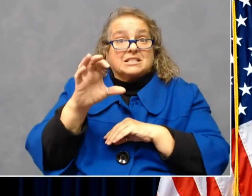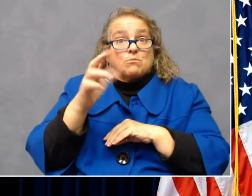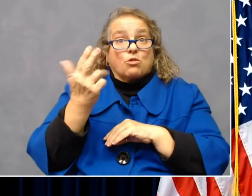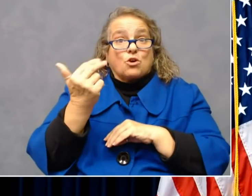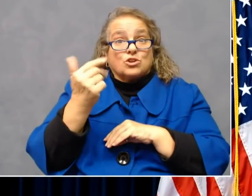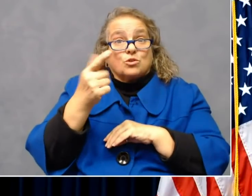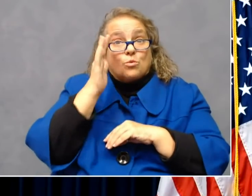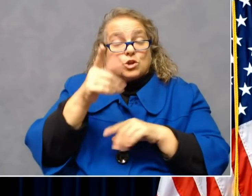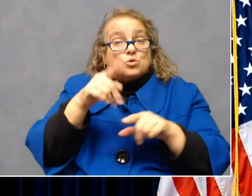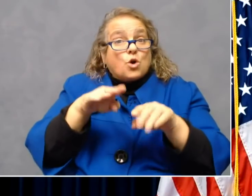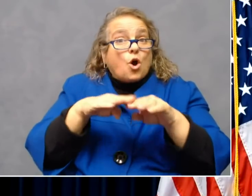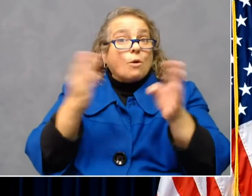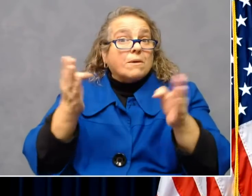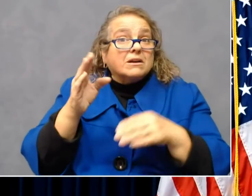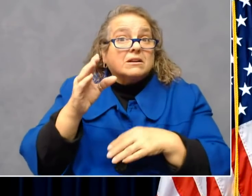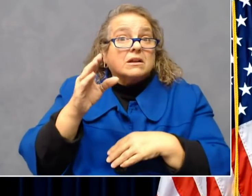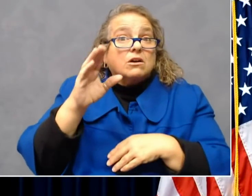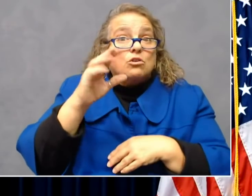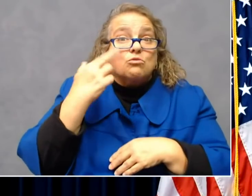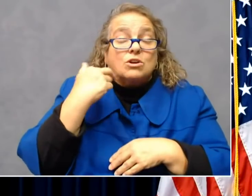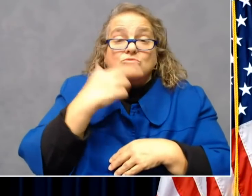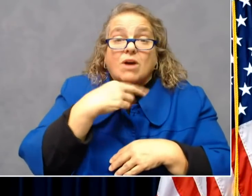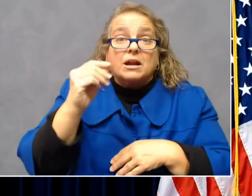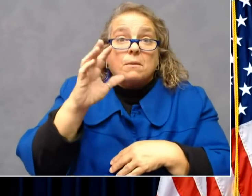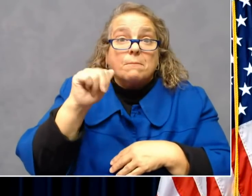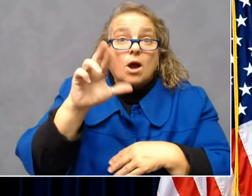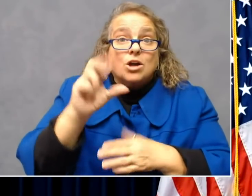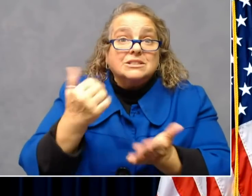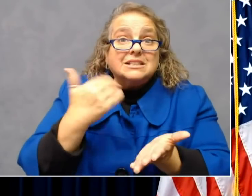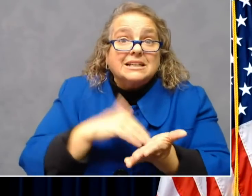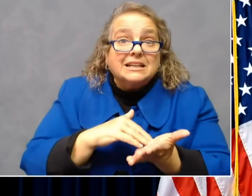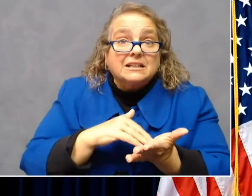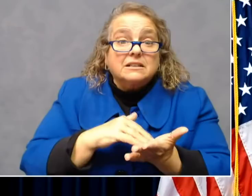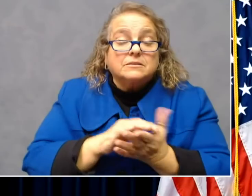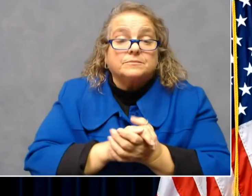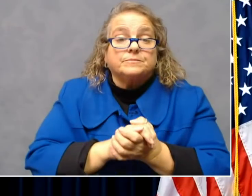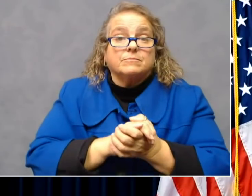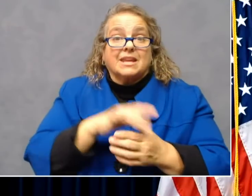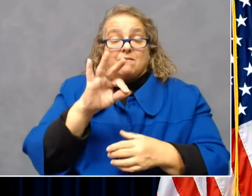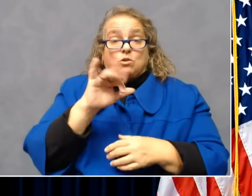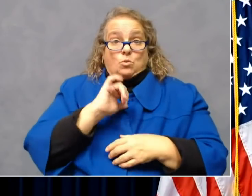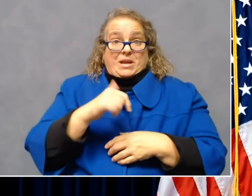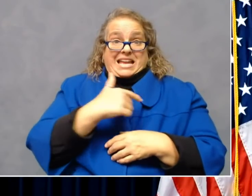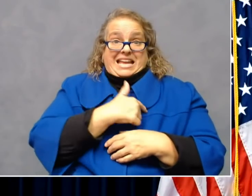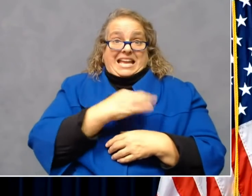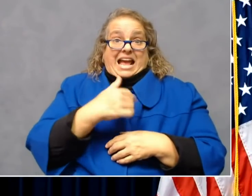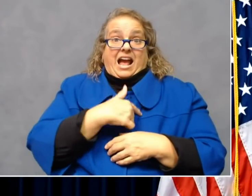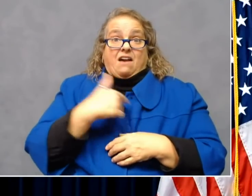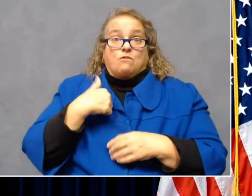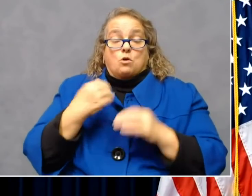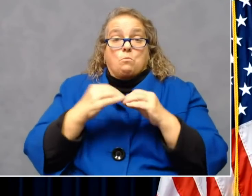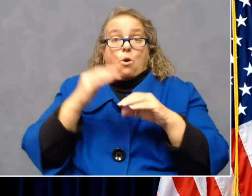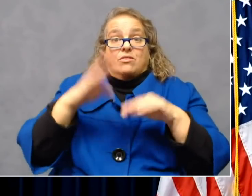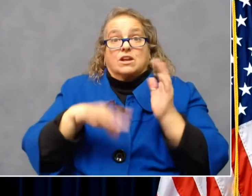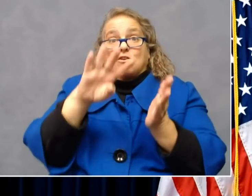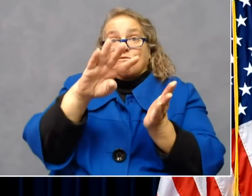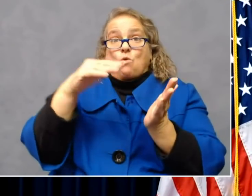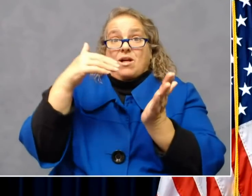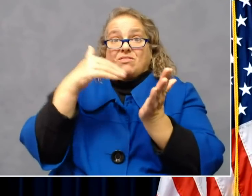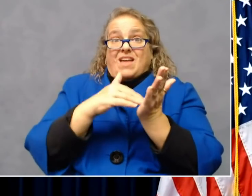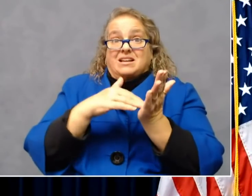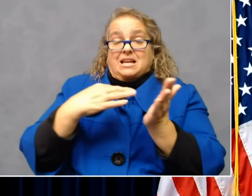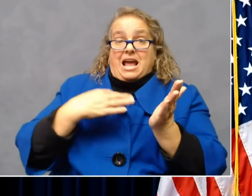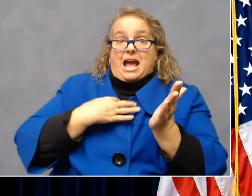If there are more than 4,000 applicants or 4,000 eligible locations that exceed the